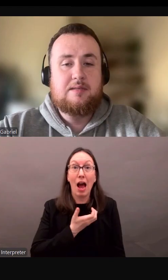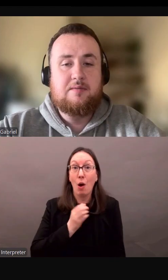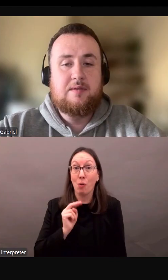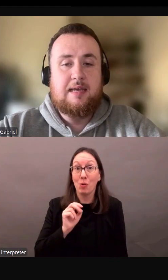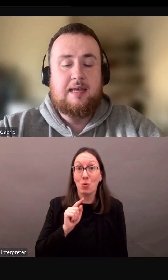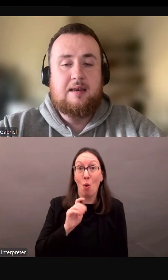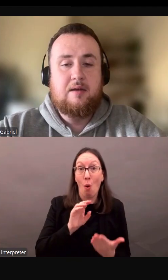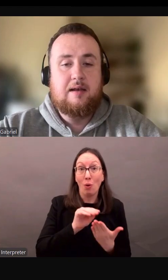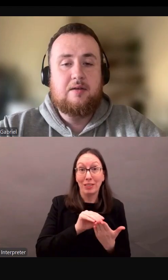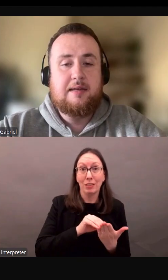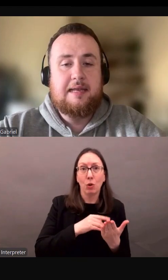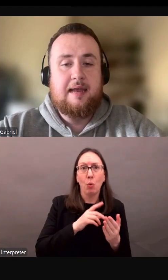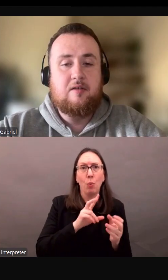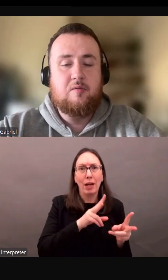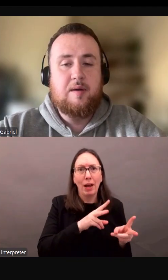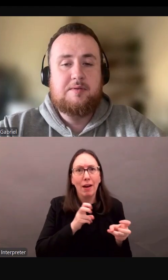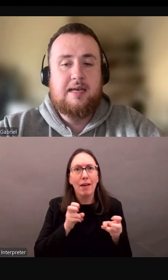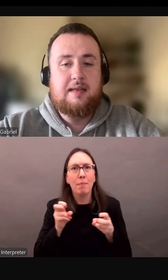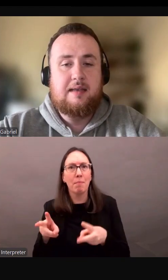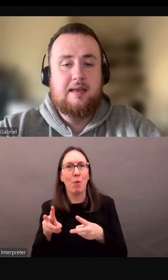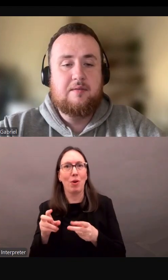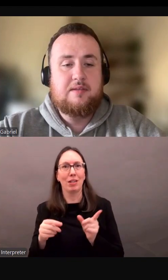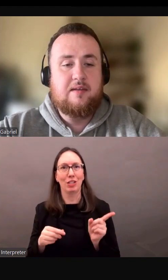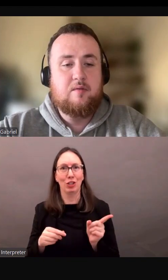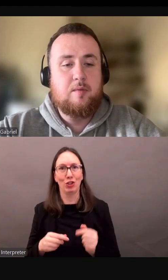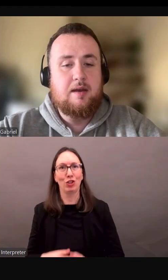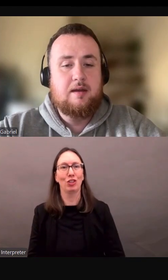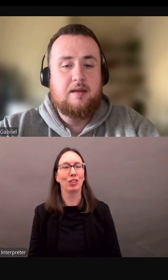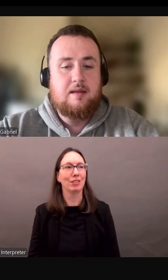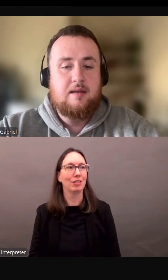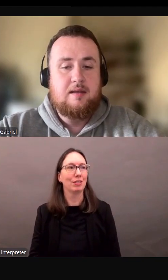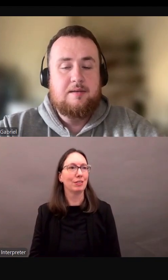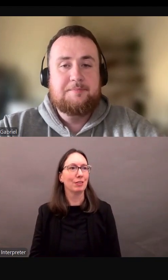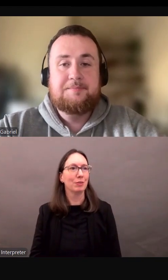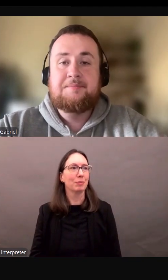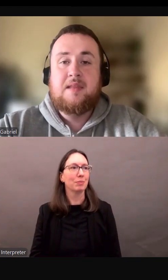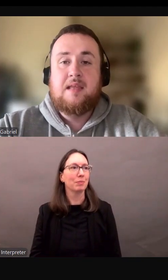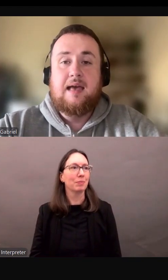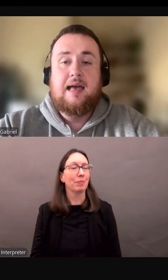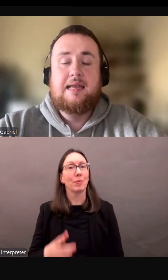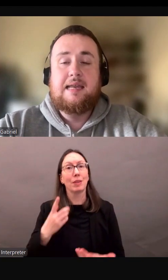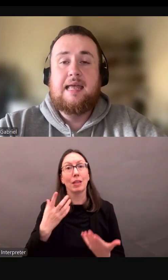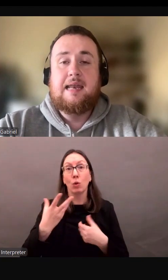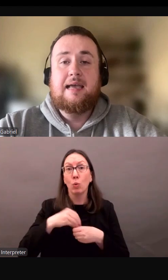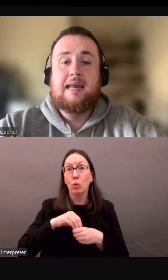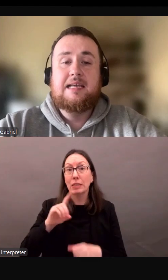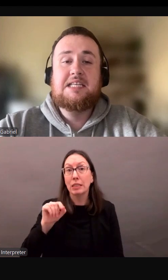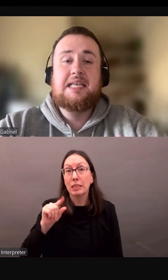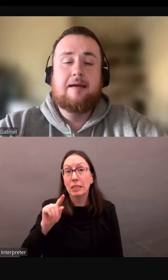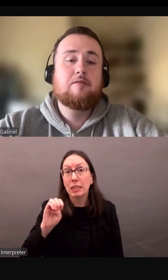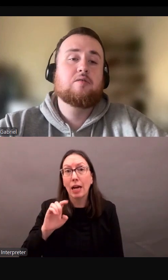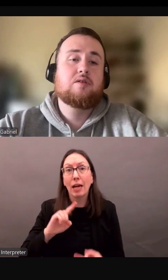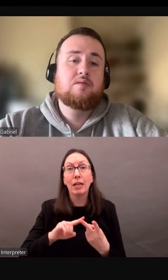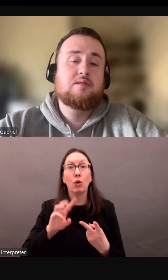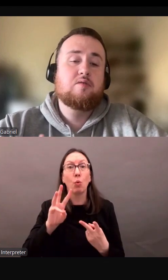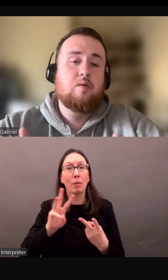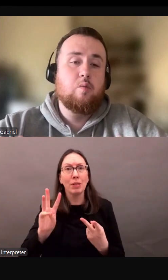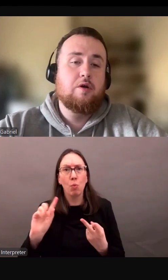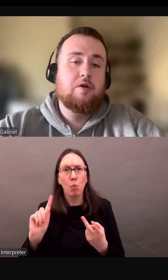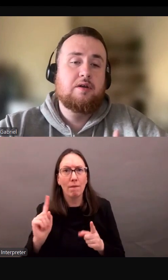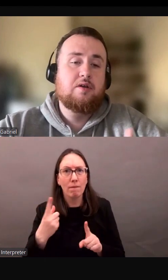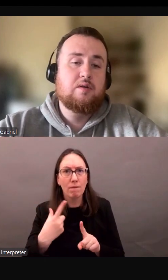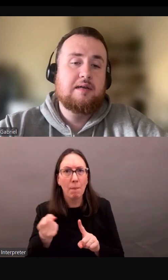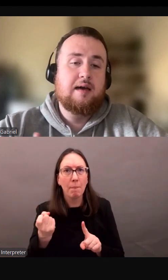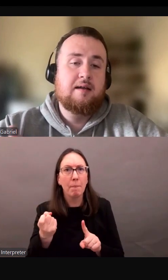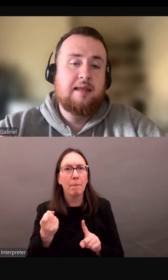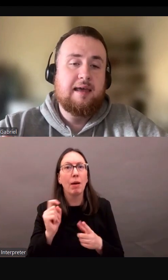notes I've taken, including the date or website that I've saved them on. And then I can actually download those to a